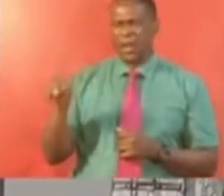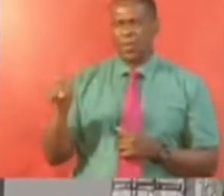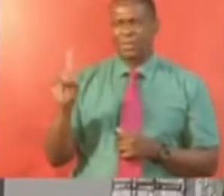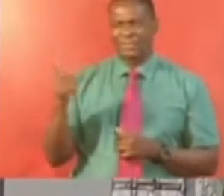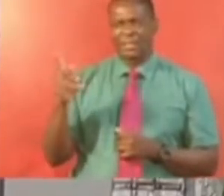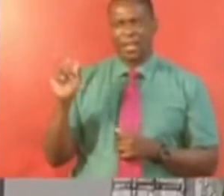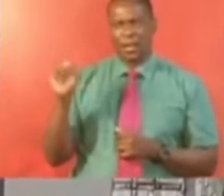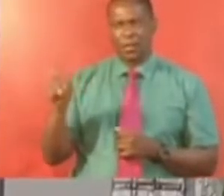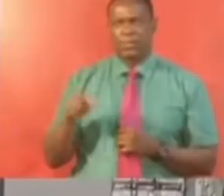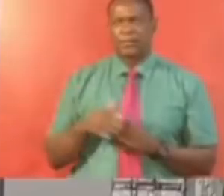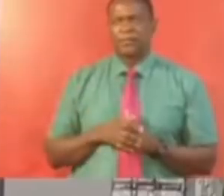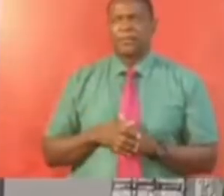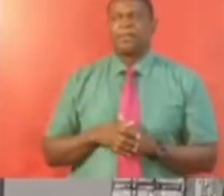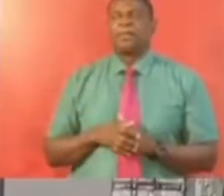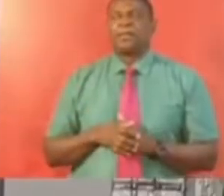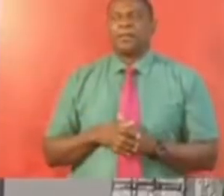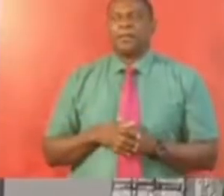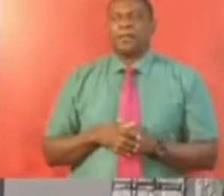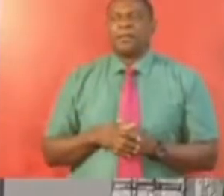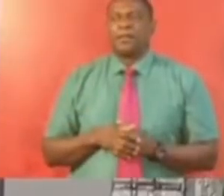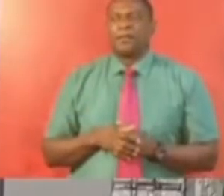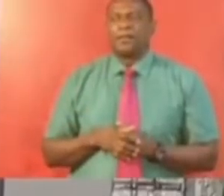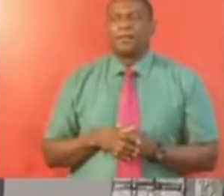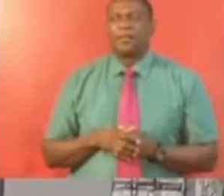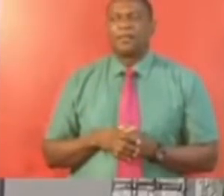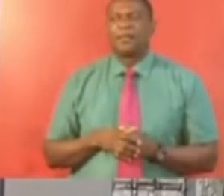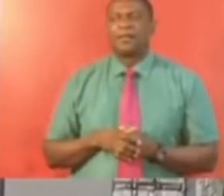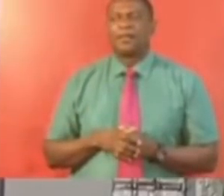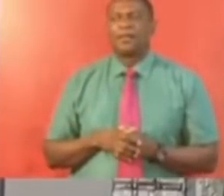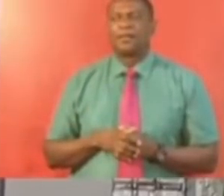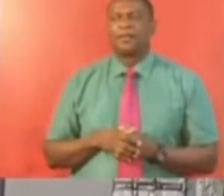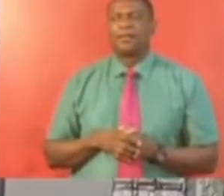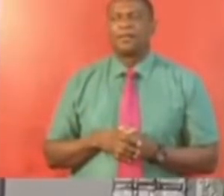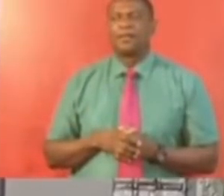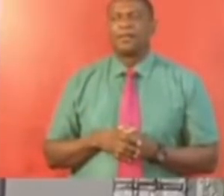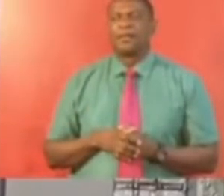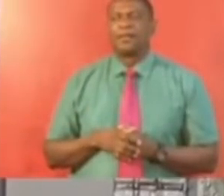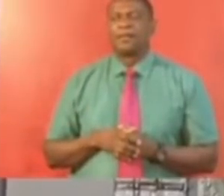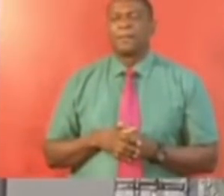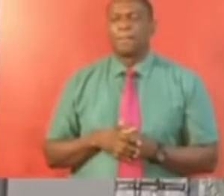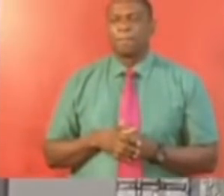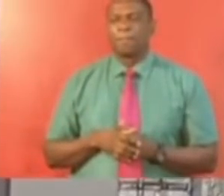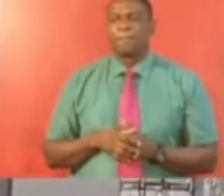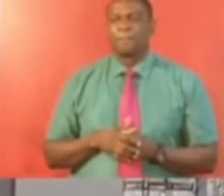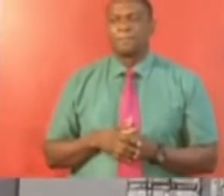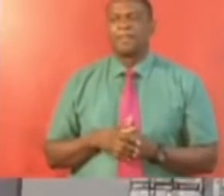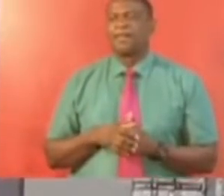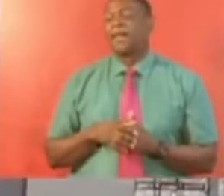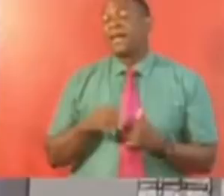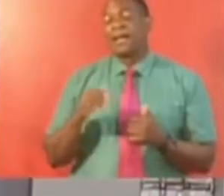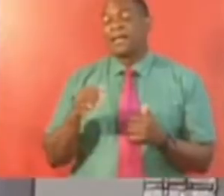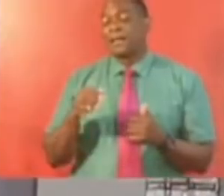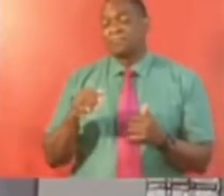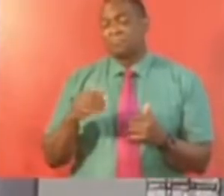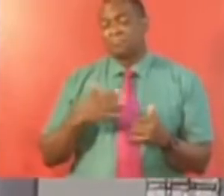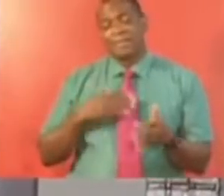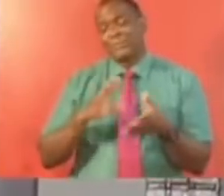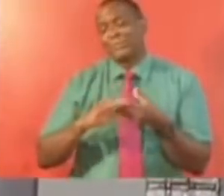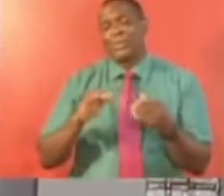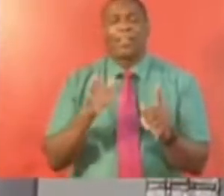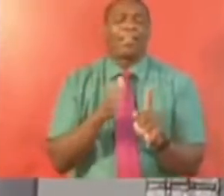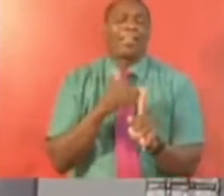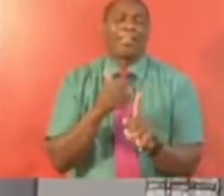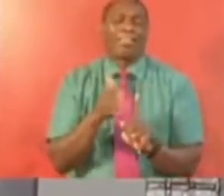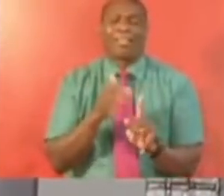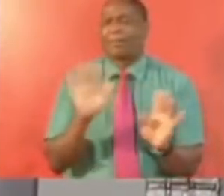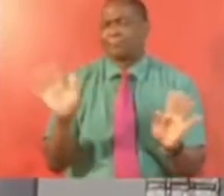not going to varnish this or make it sound that things are honky-dory. COVID-19 has disrupted healthcare